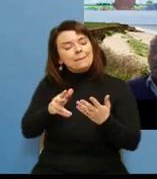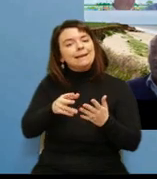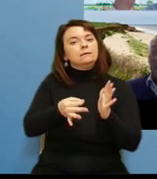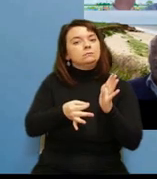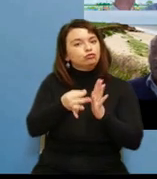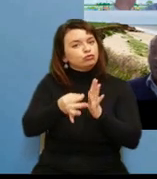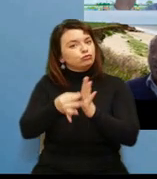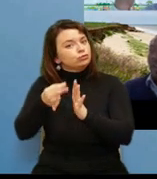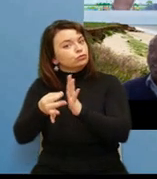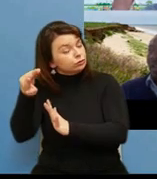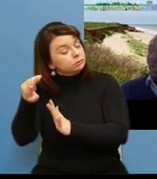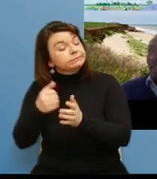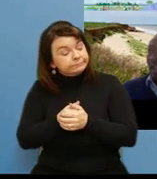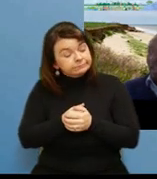improvements